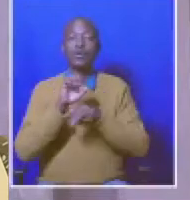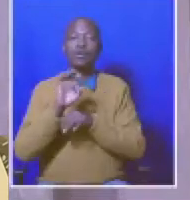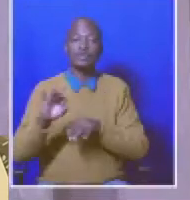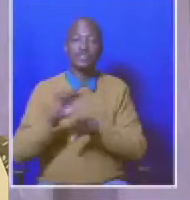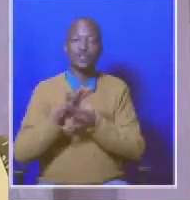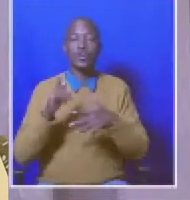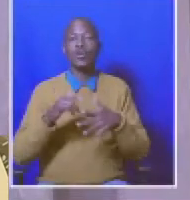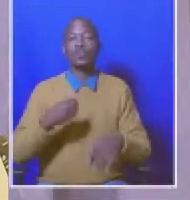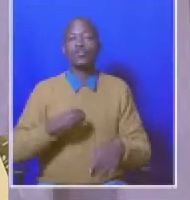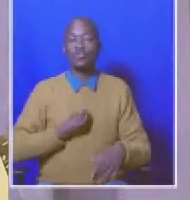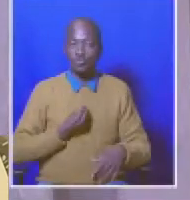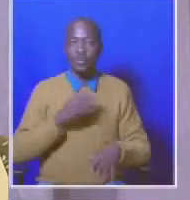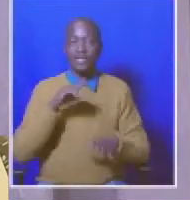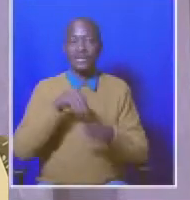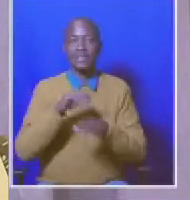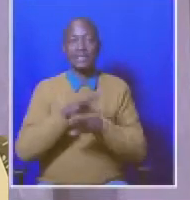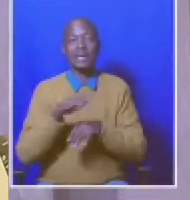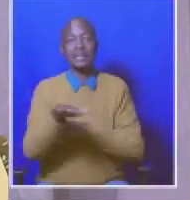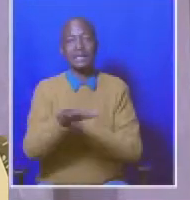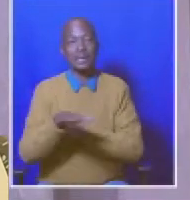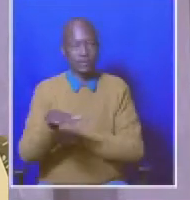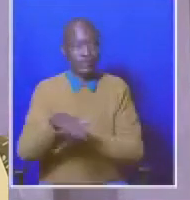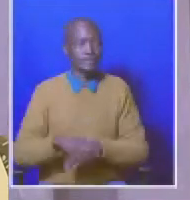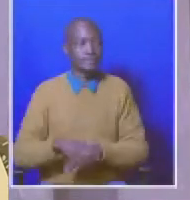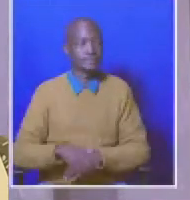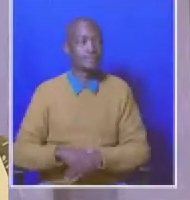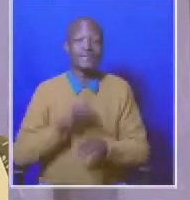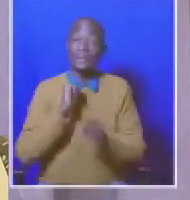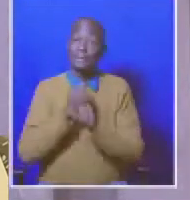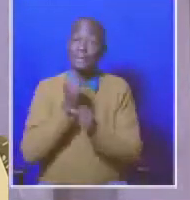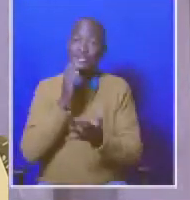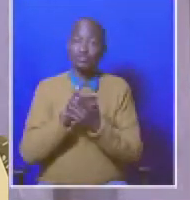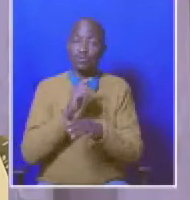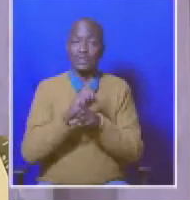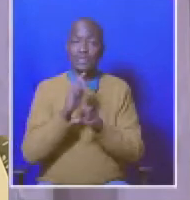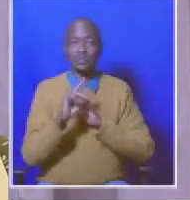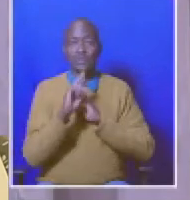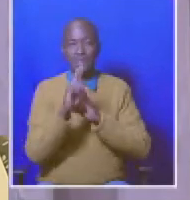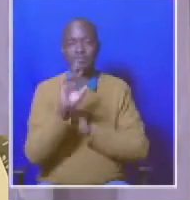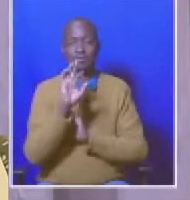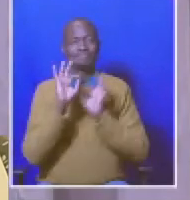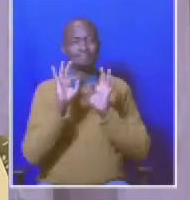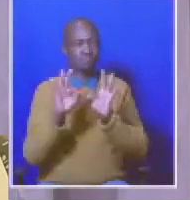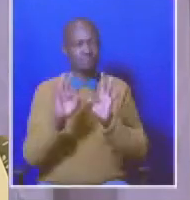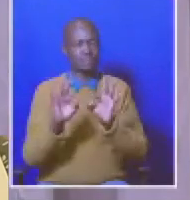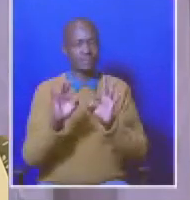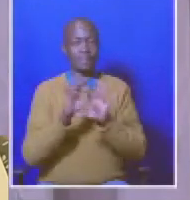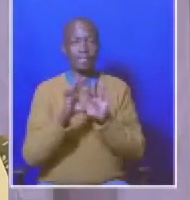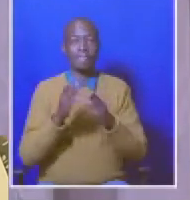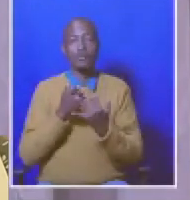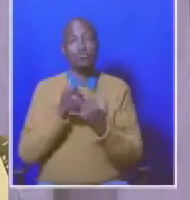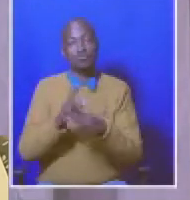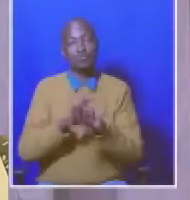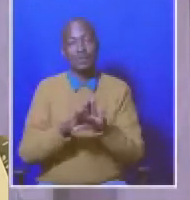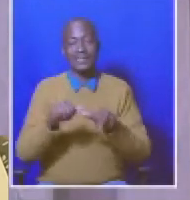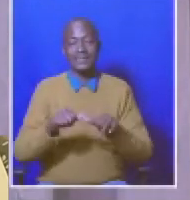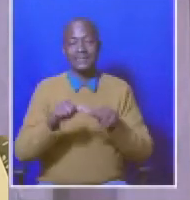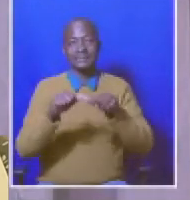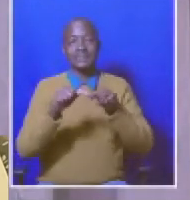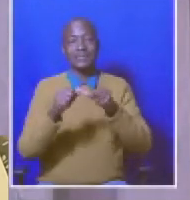area. In ensuring that we respond adequately through a sustainable